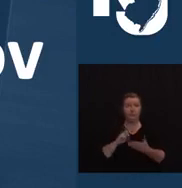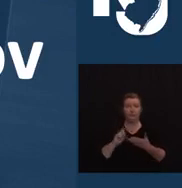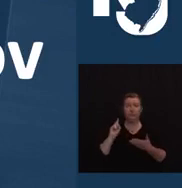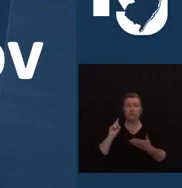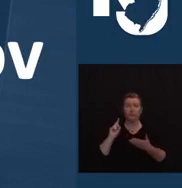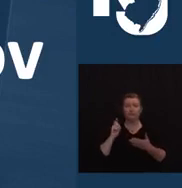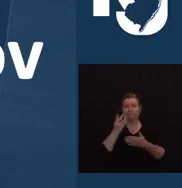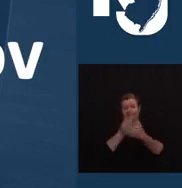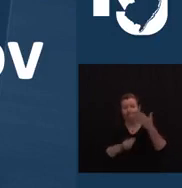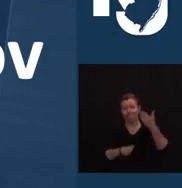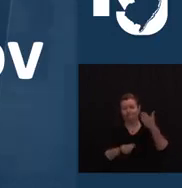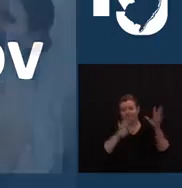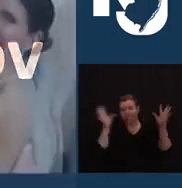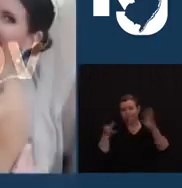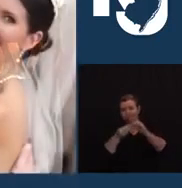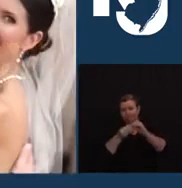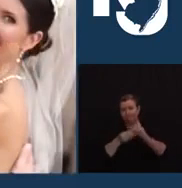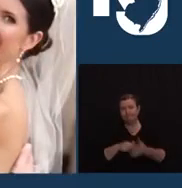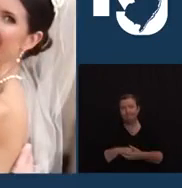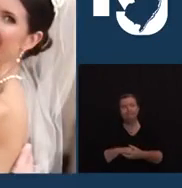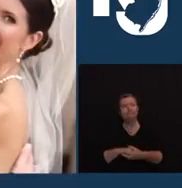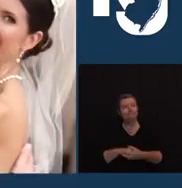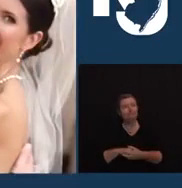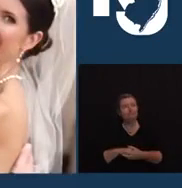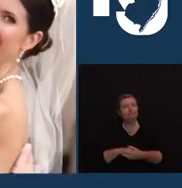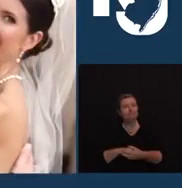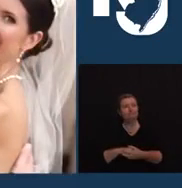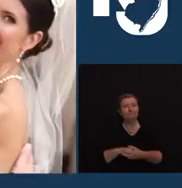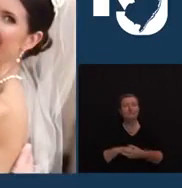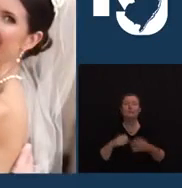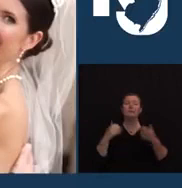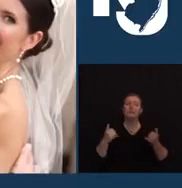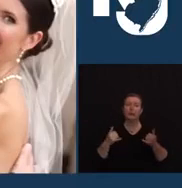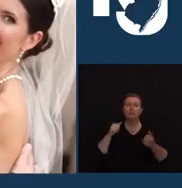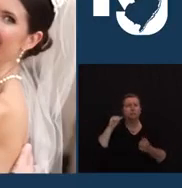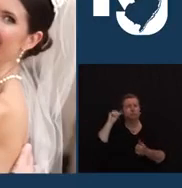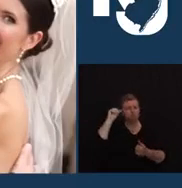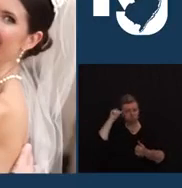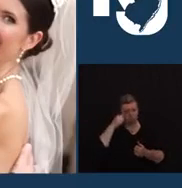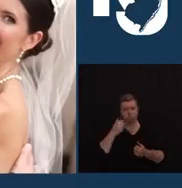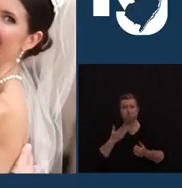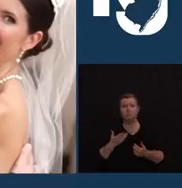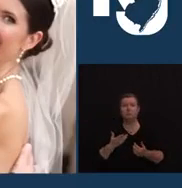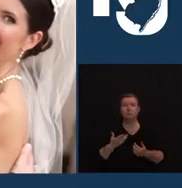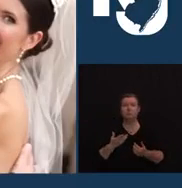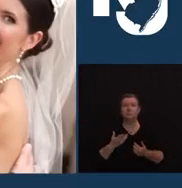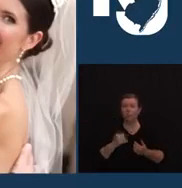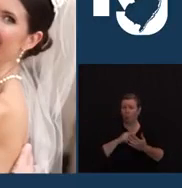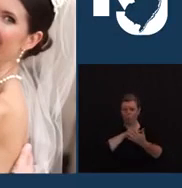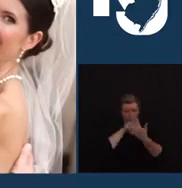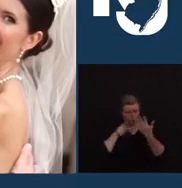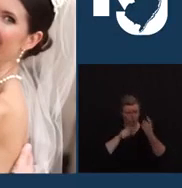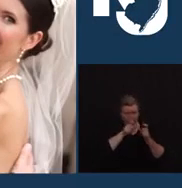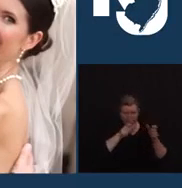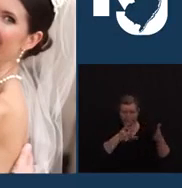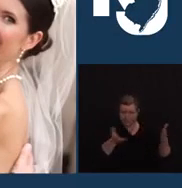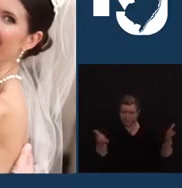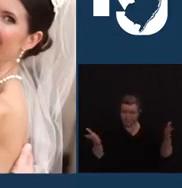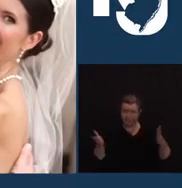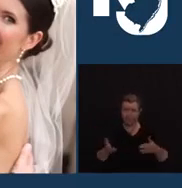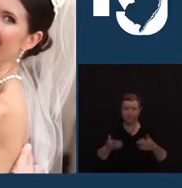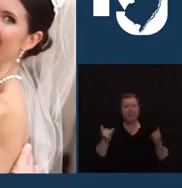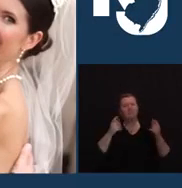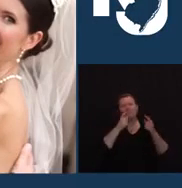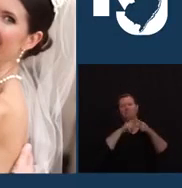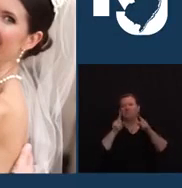every one of them. Now let's shift gear. Let's turn our attention to another of the terrific small businesses working hard to